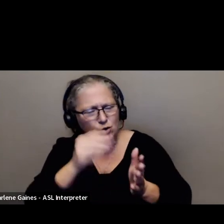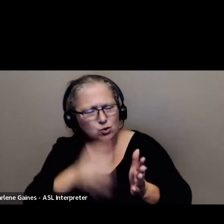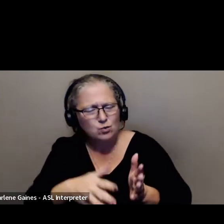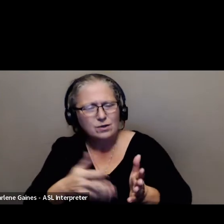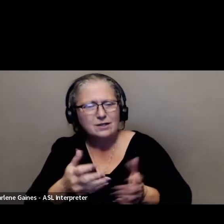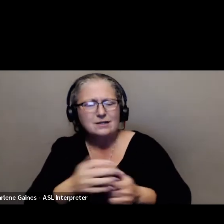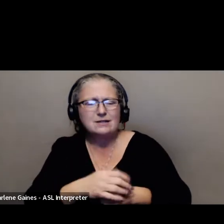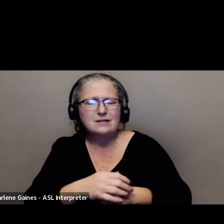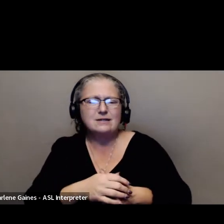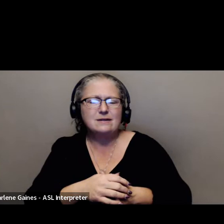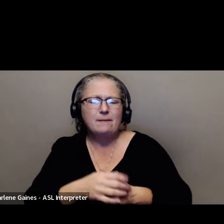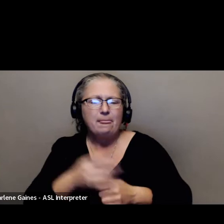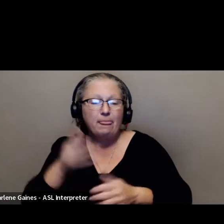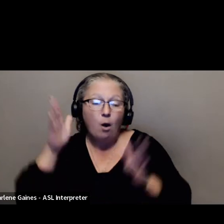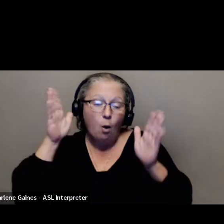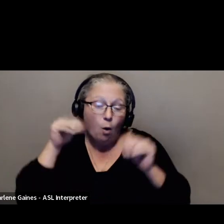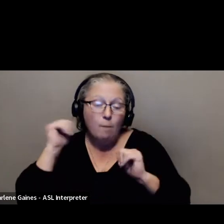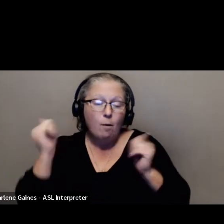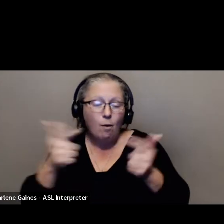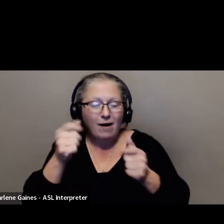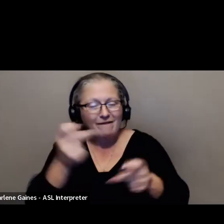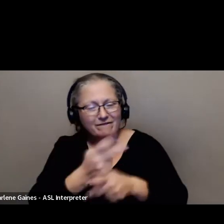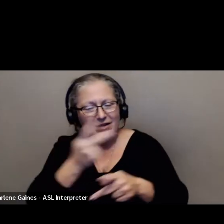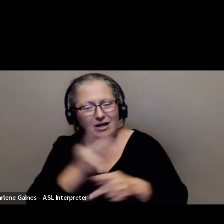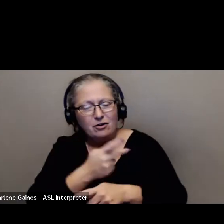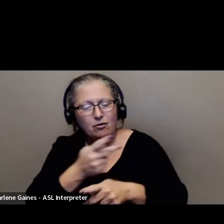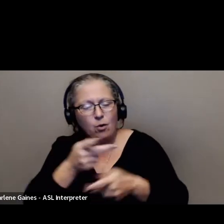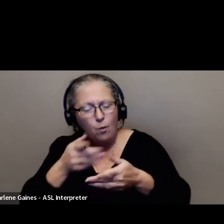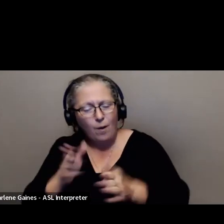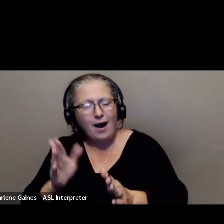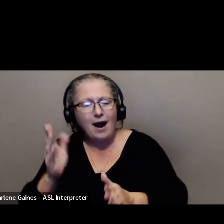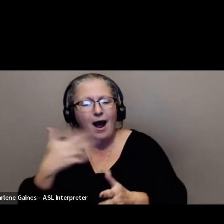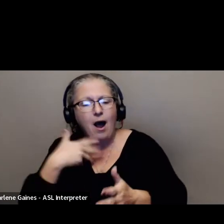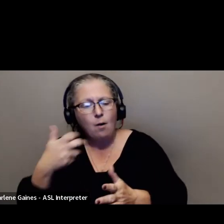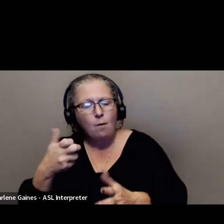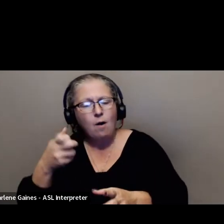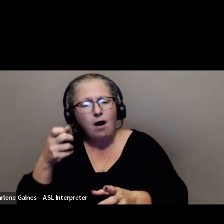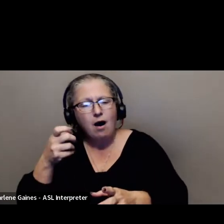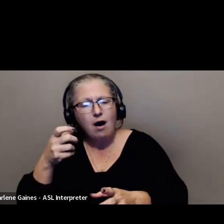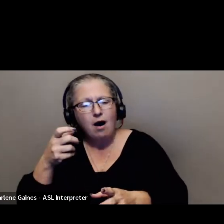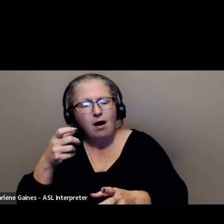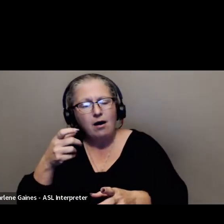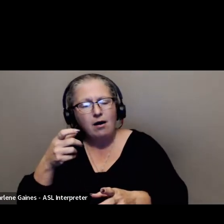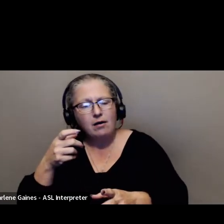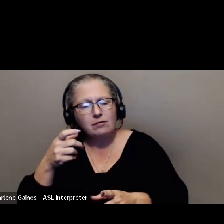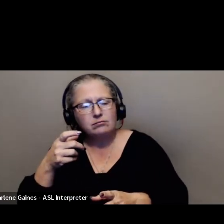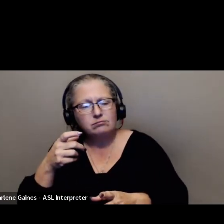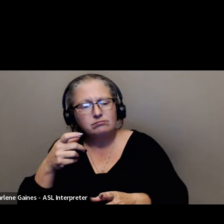So I just hope that we can figure out a way. I know I want to point people to,